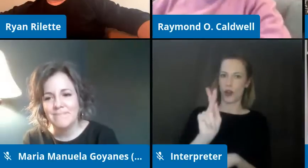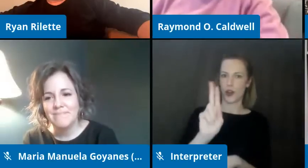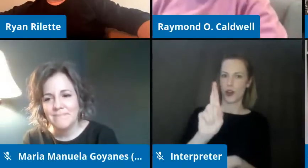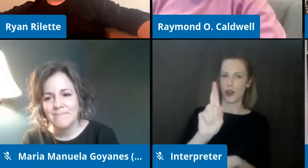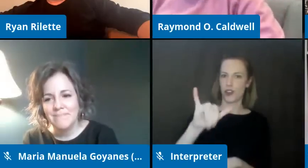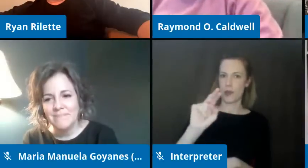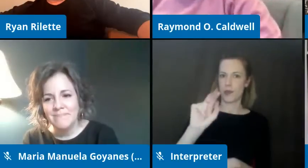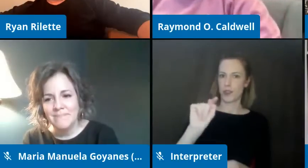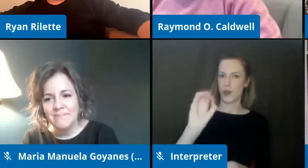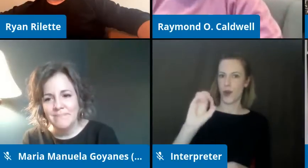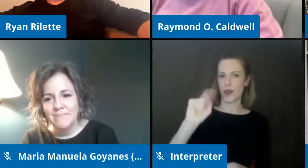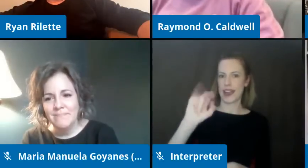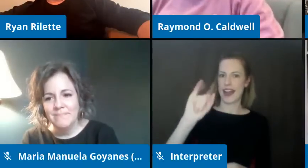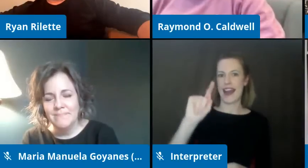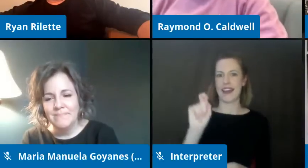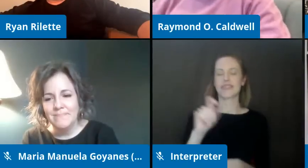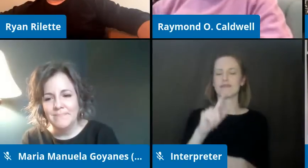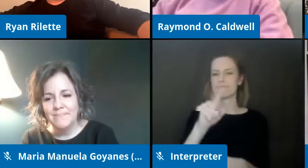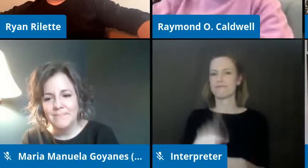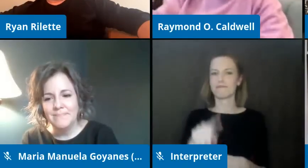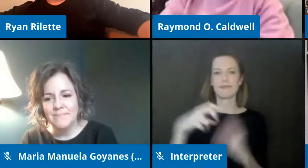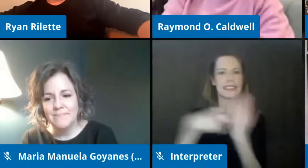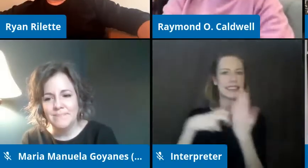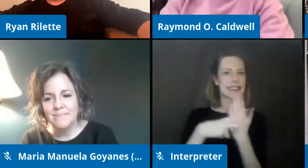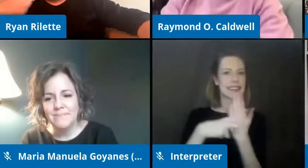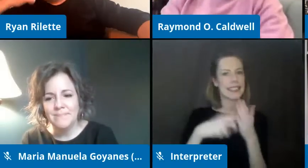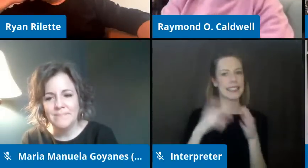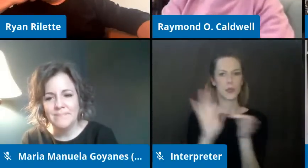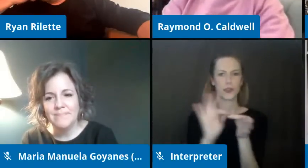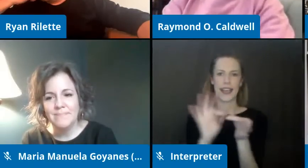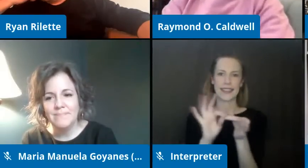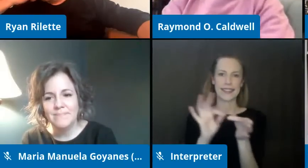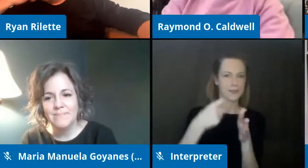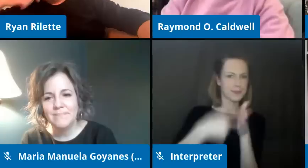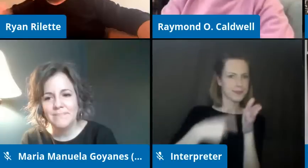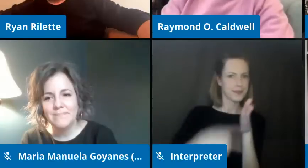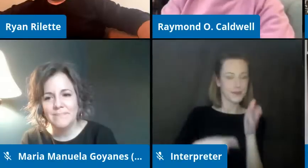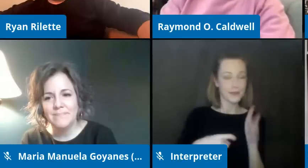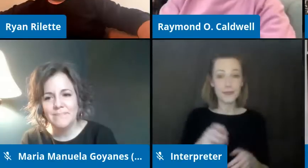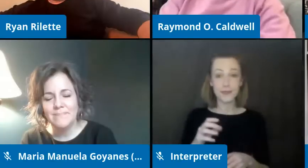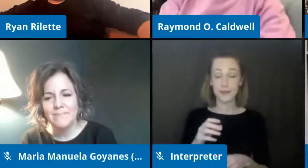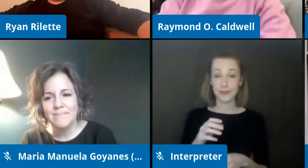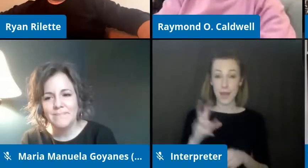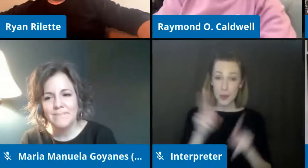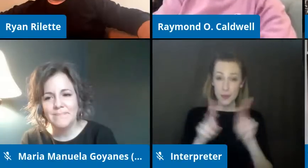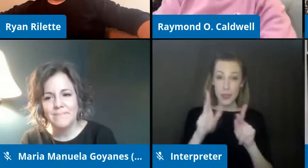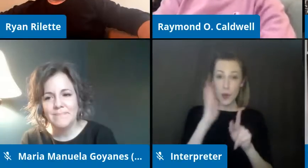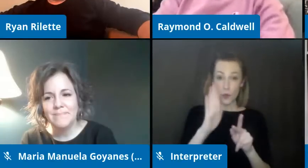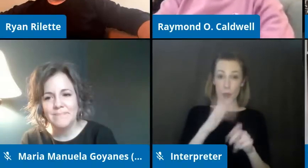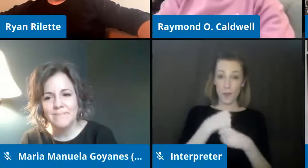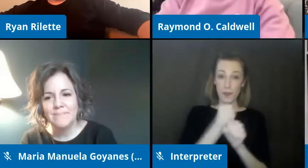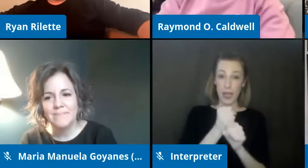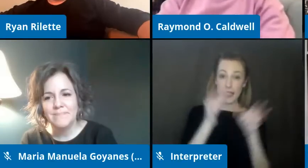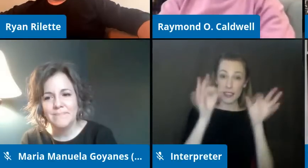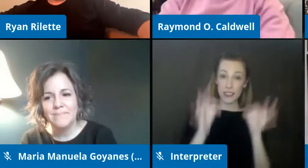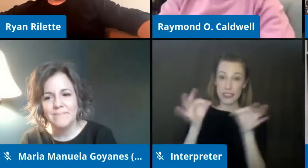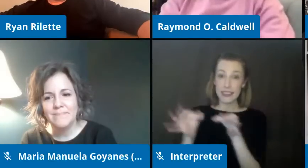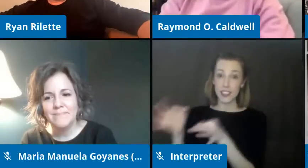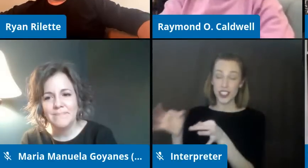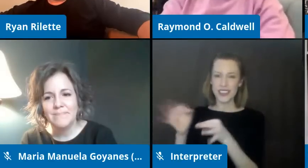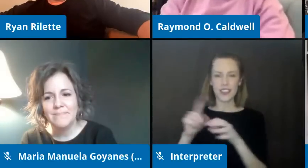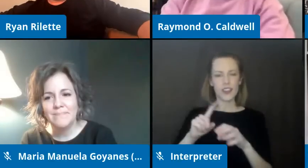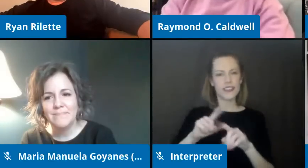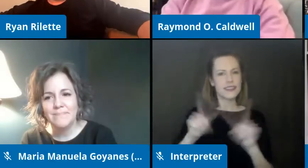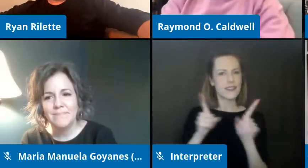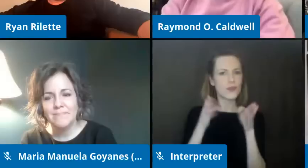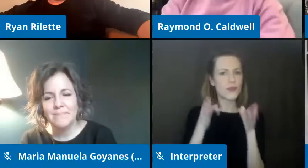thinking that we're gonna, you know, people are gonna be making choices on a different scale? You know, I can see spending